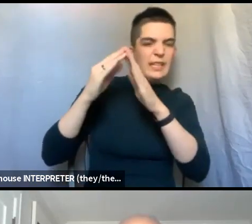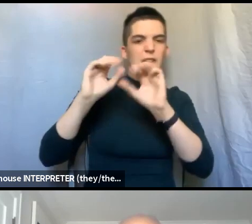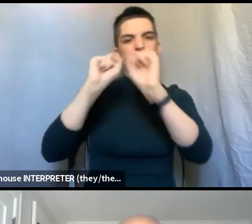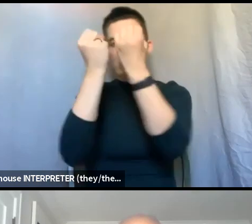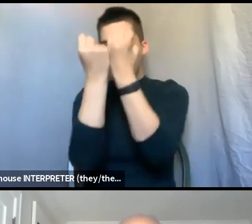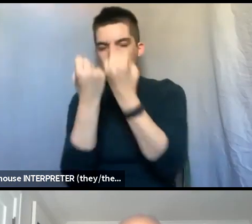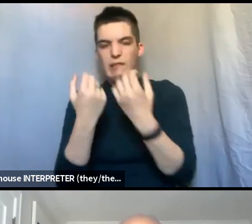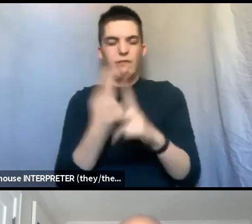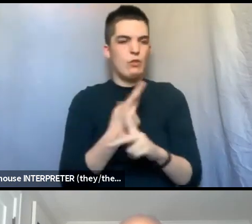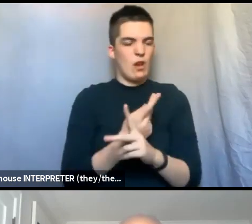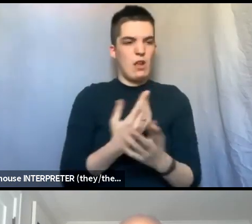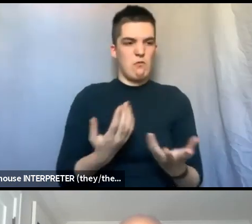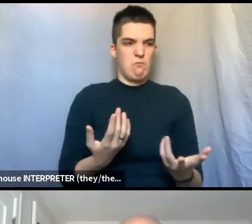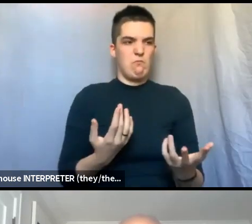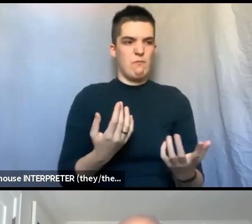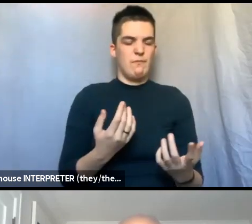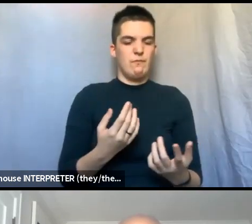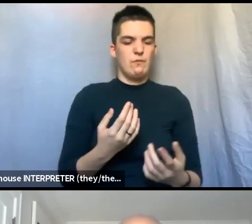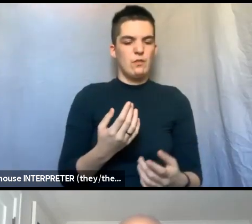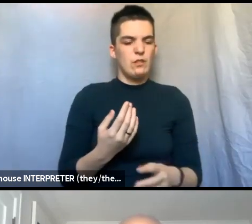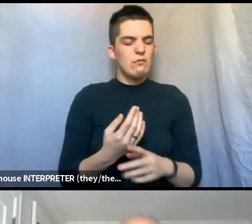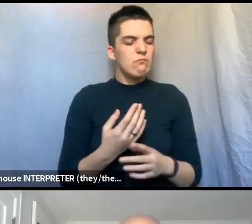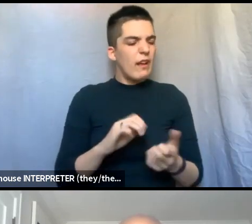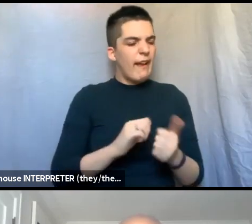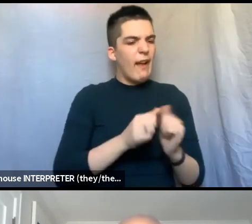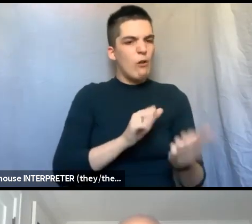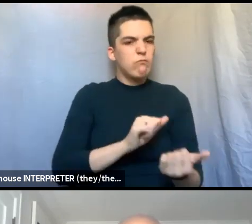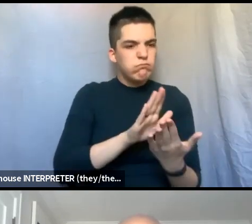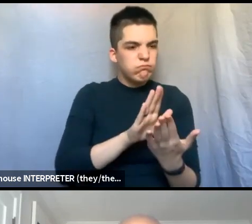know, taking to task